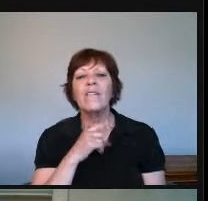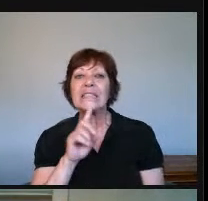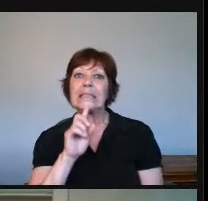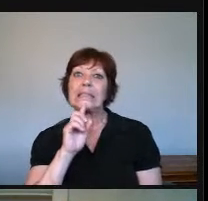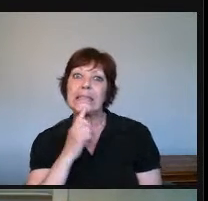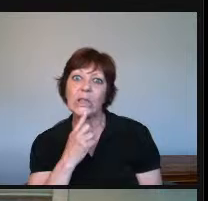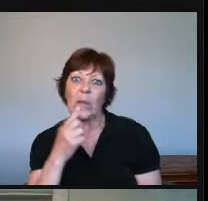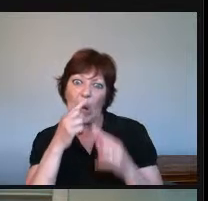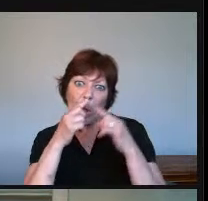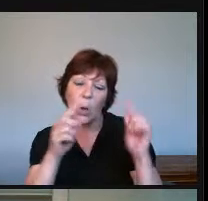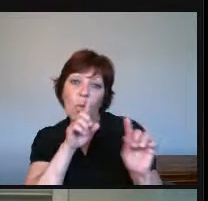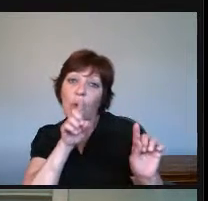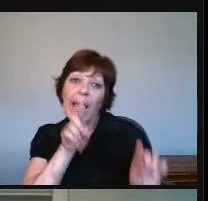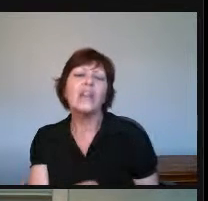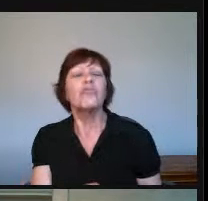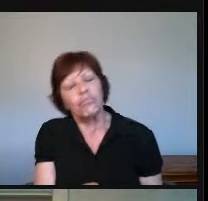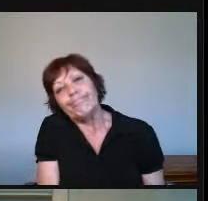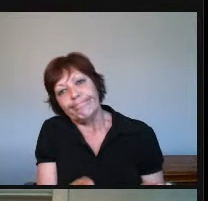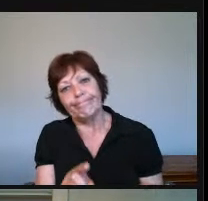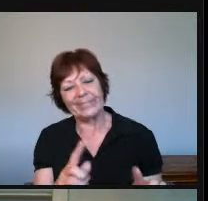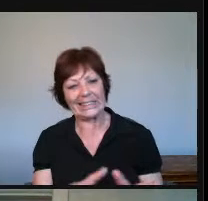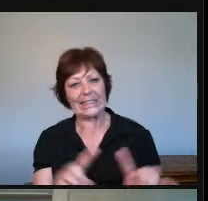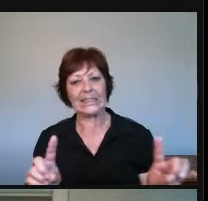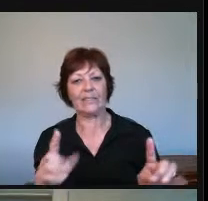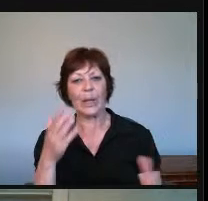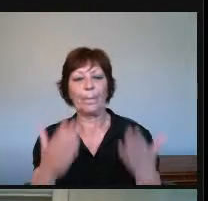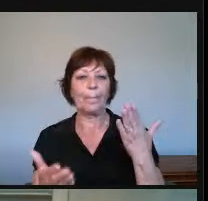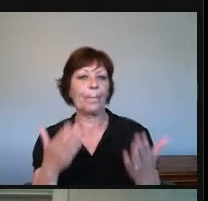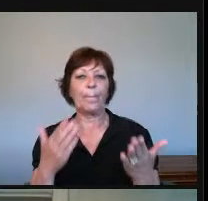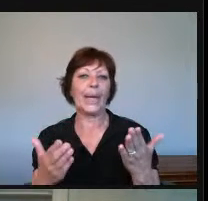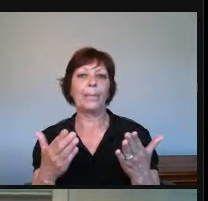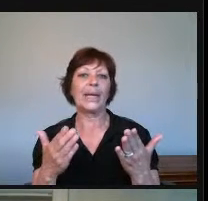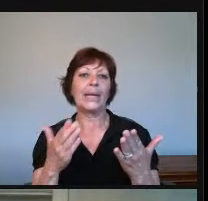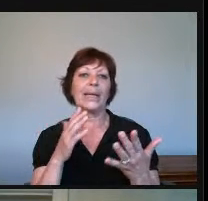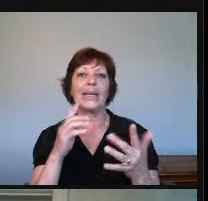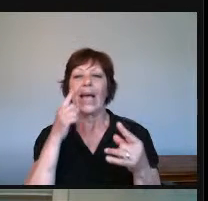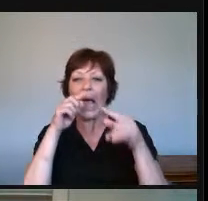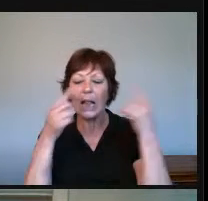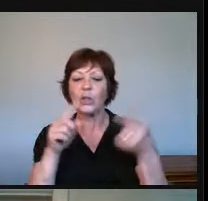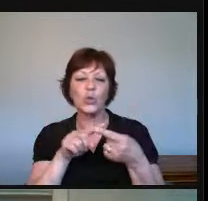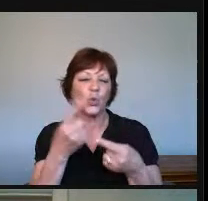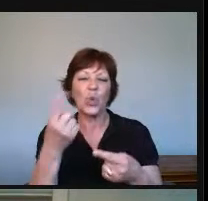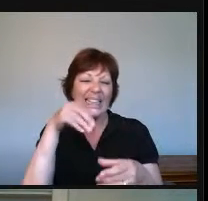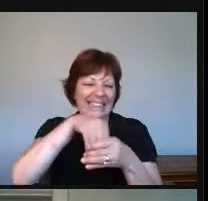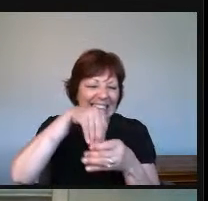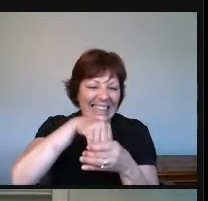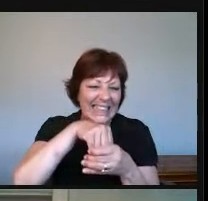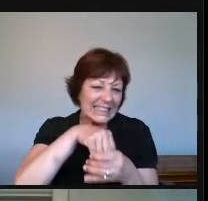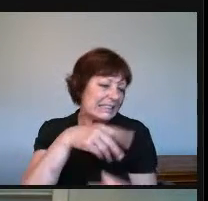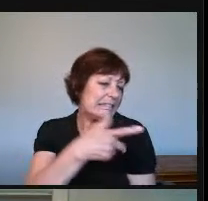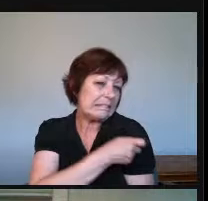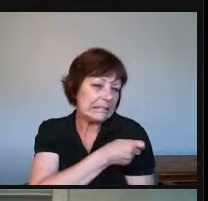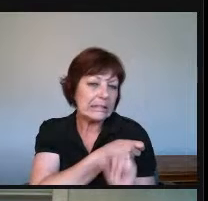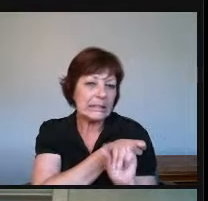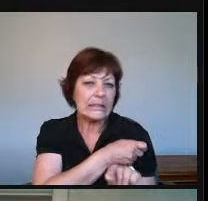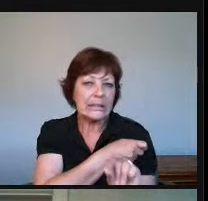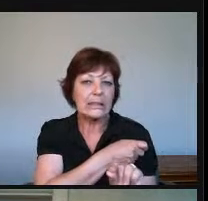reactions, who may have an allergy to polyethylene glycol, which is one of the major ingredients in the